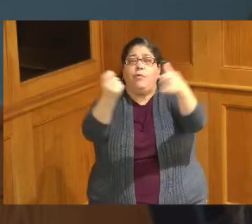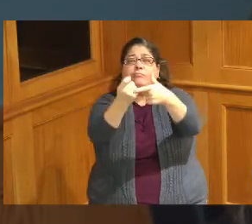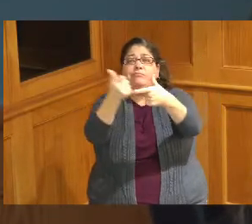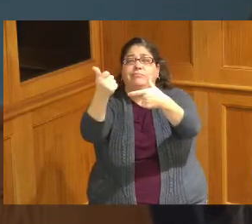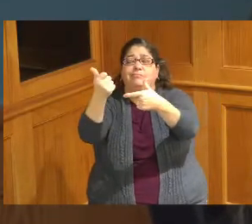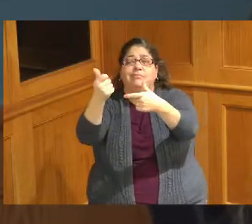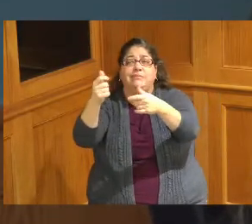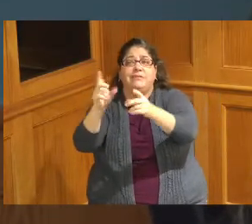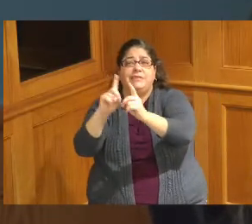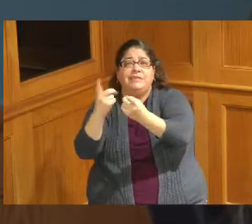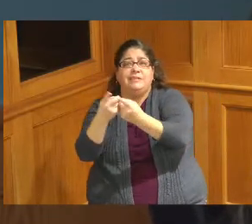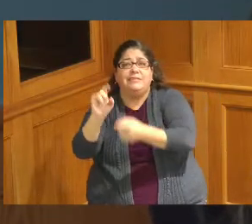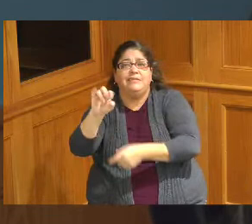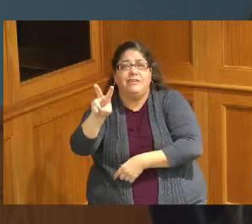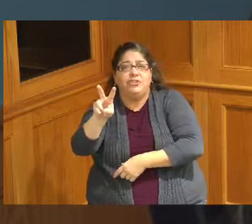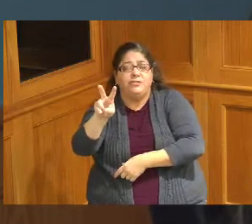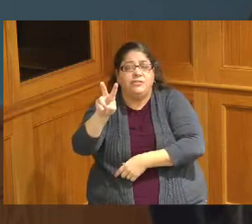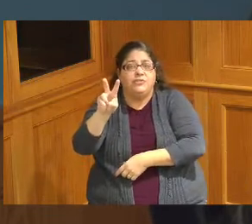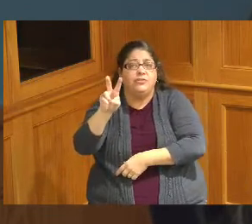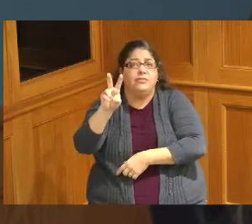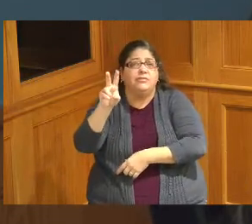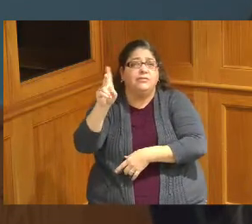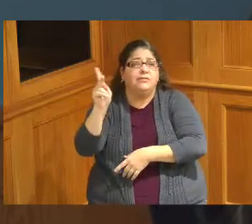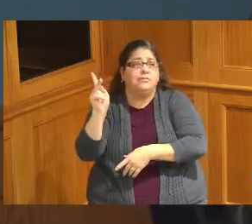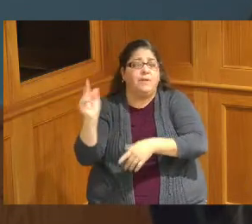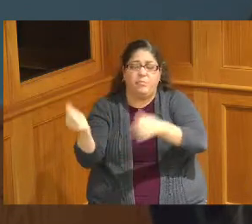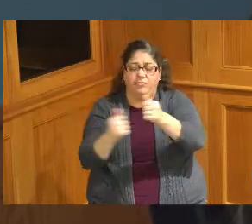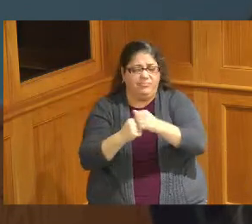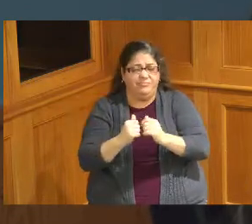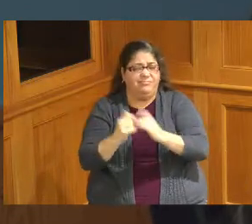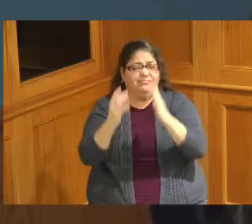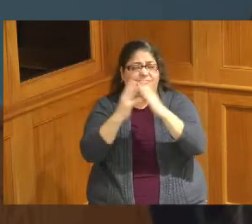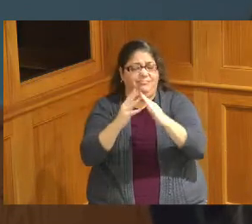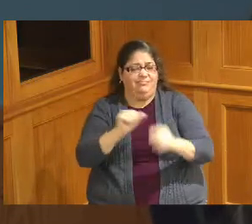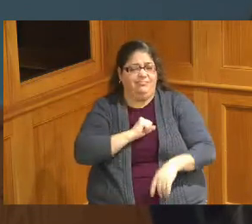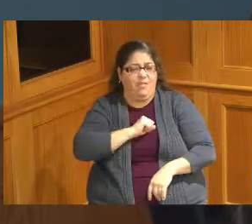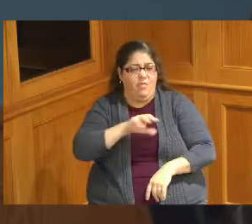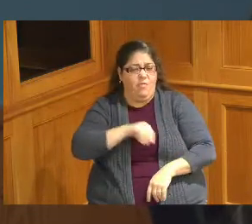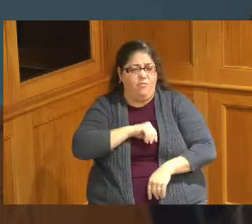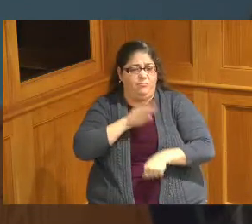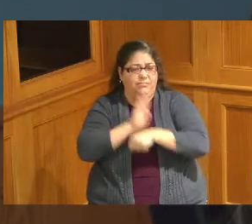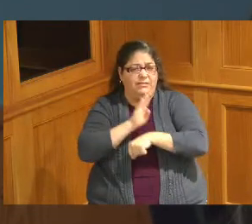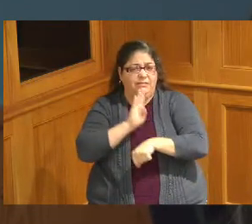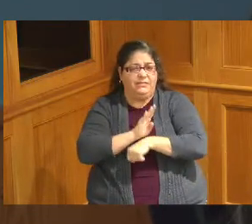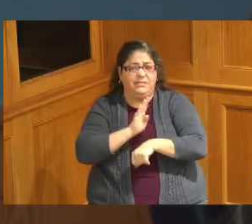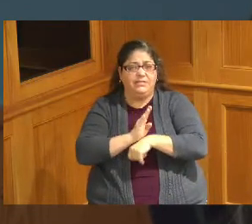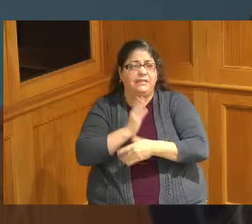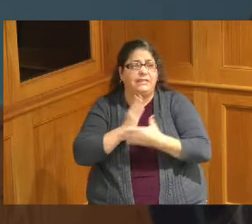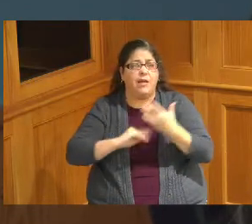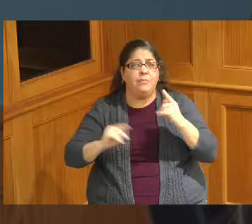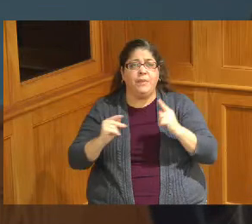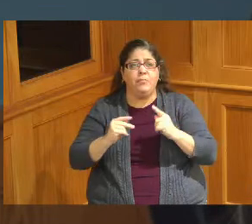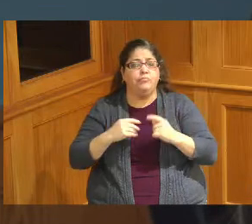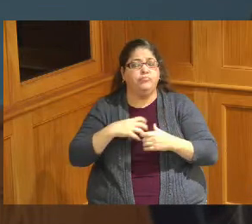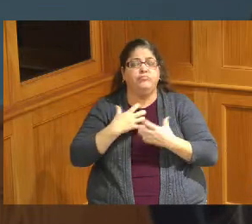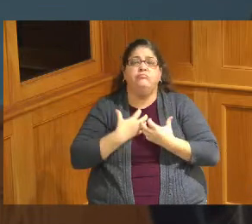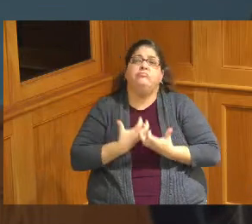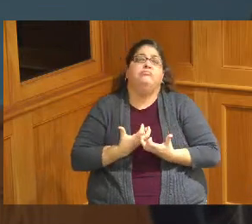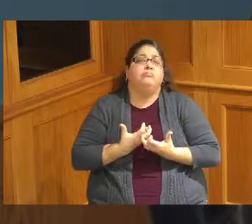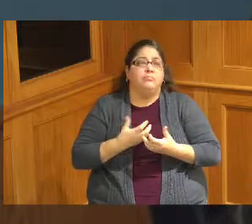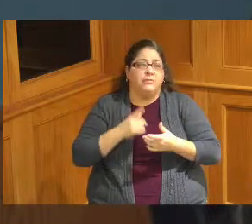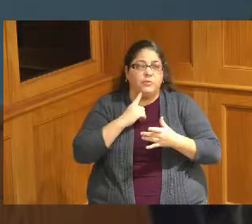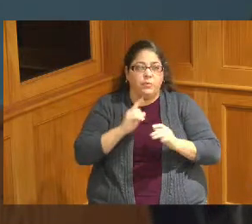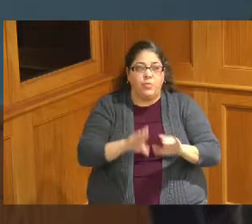and people saying, I need to get my own business, or those who just have a desire.